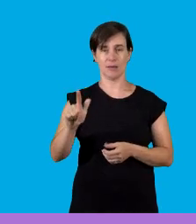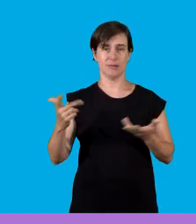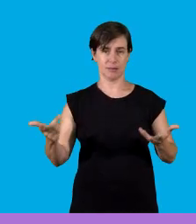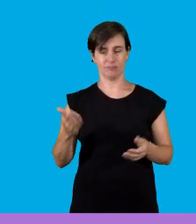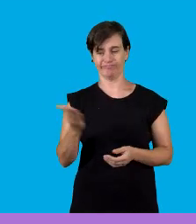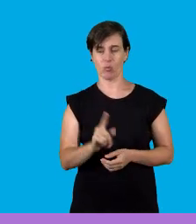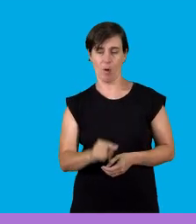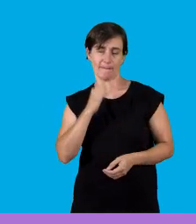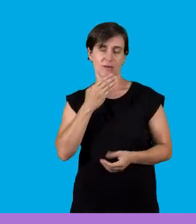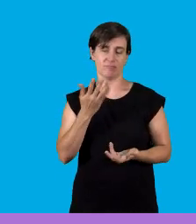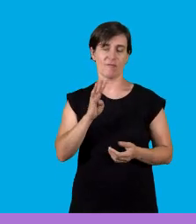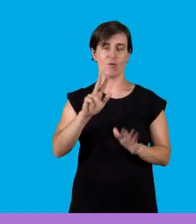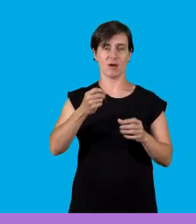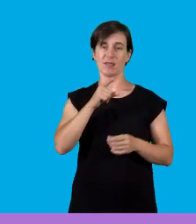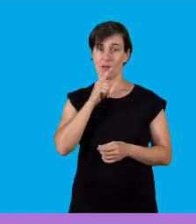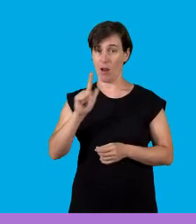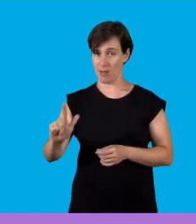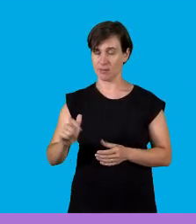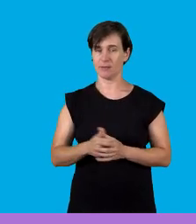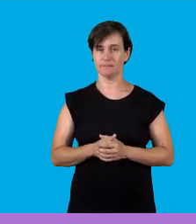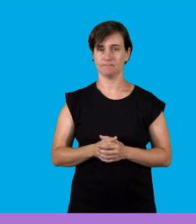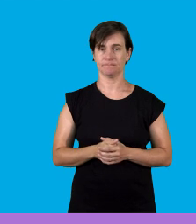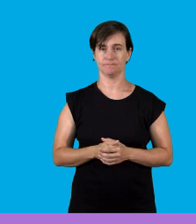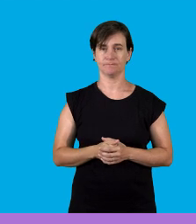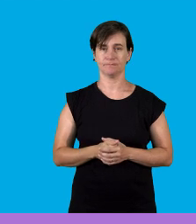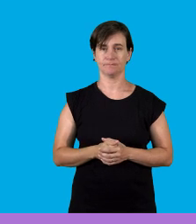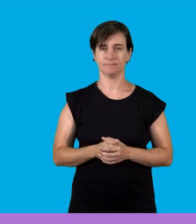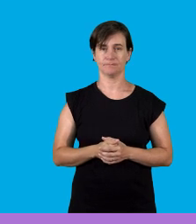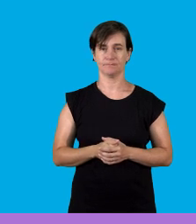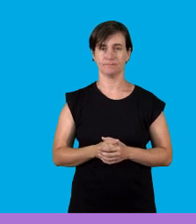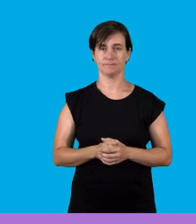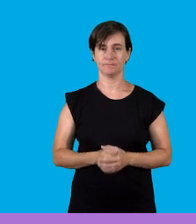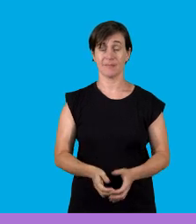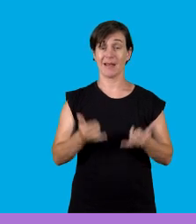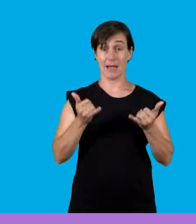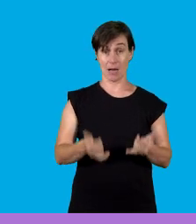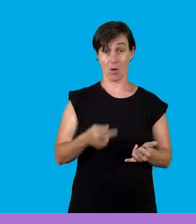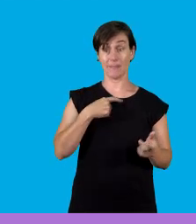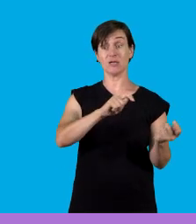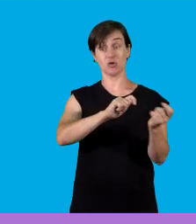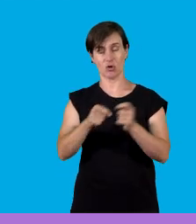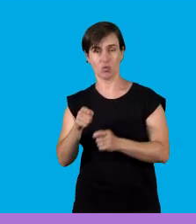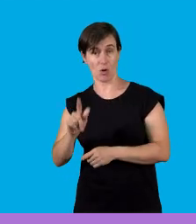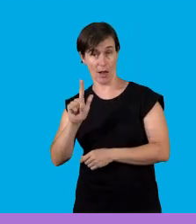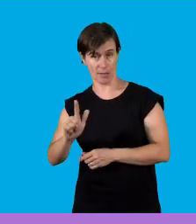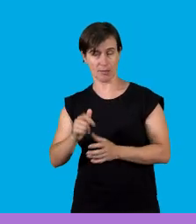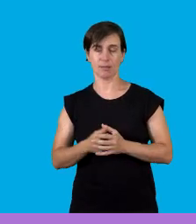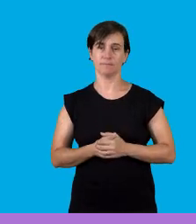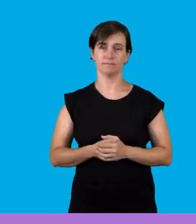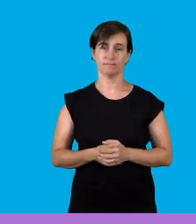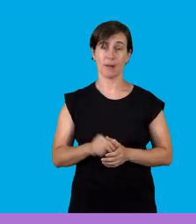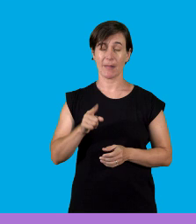480,000 liters. Guys, you still with me? Right. So remember now, I'm at liters. Now we are saying